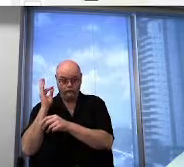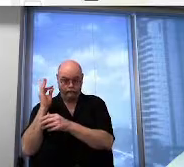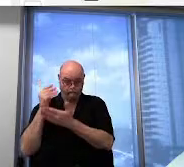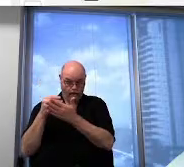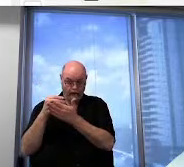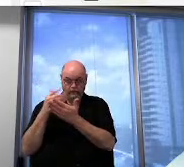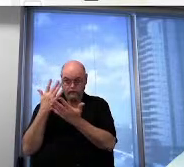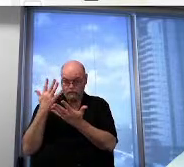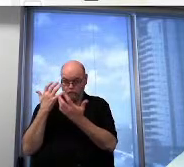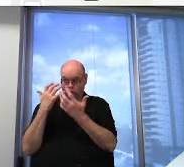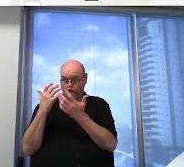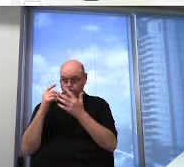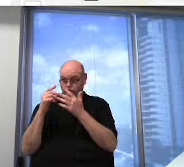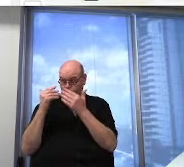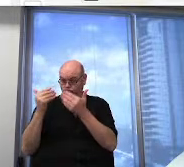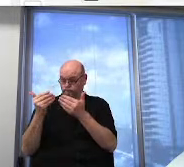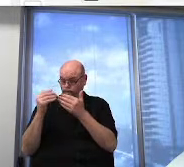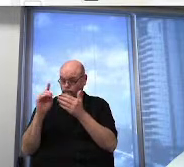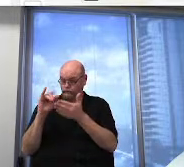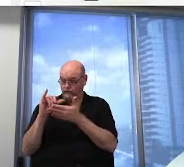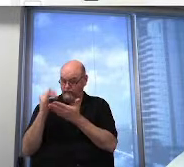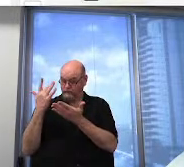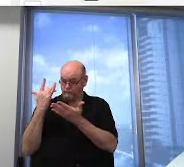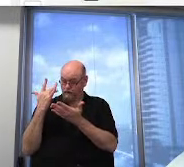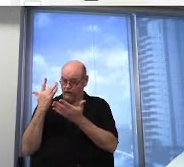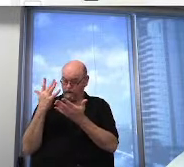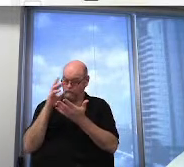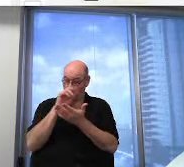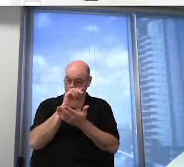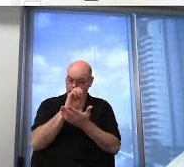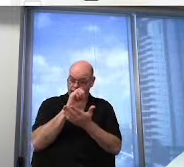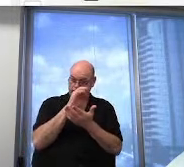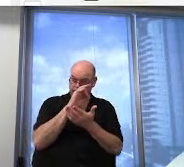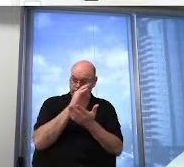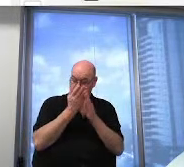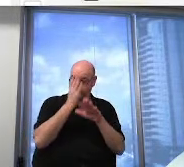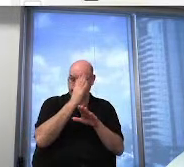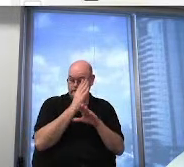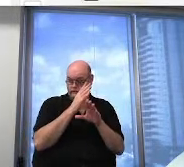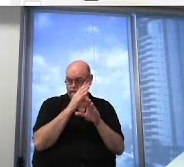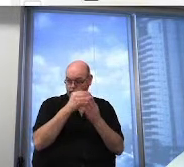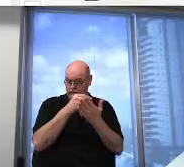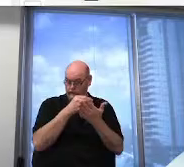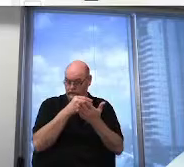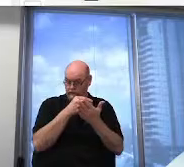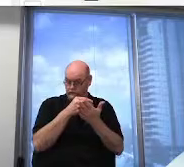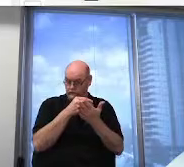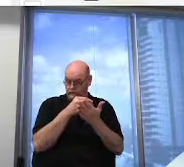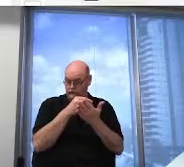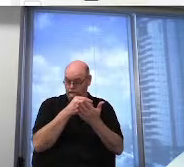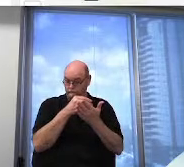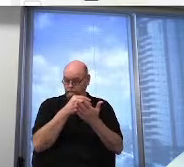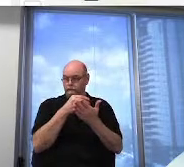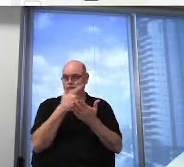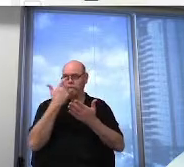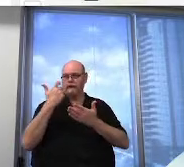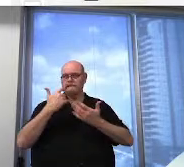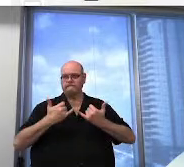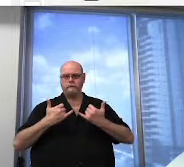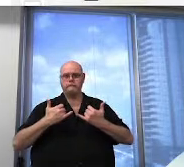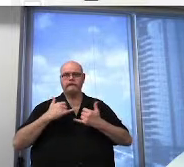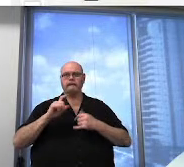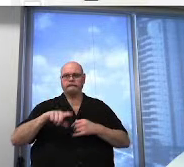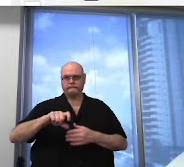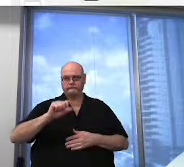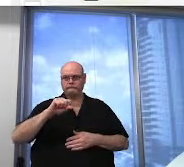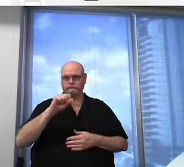start on that process? That's why you're proposing ratepayer funding? We're proposing ratepayers funding because of the imminent